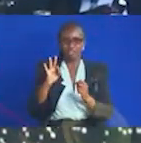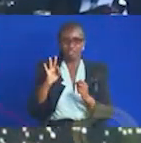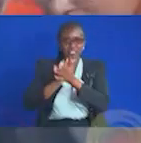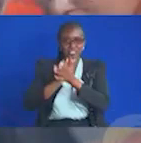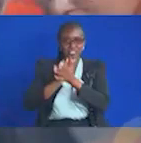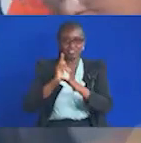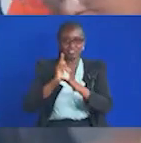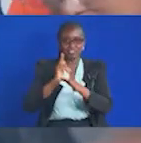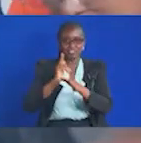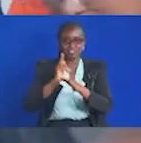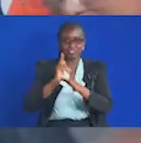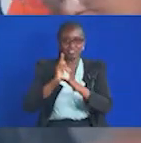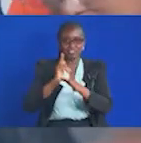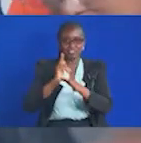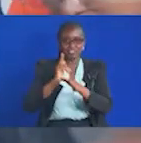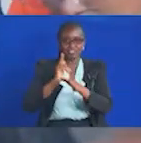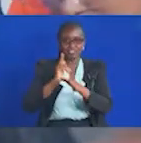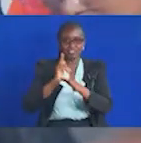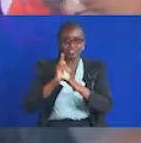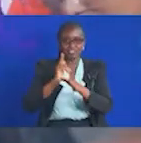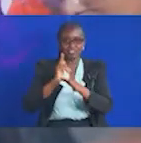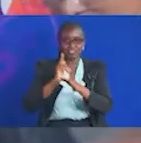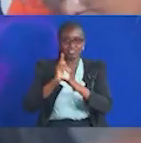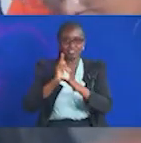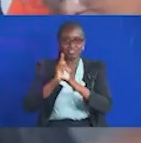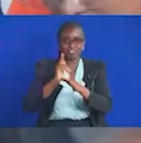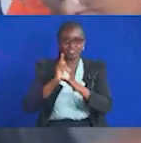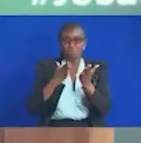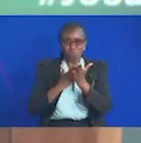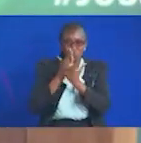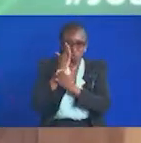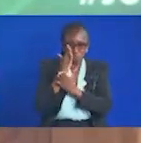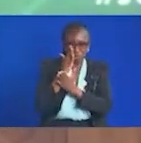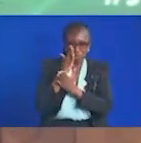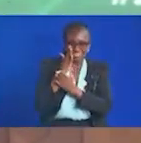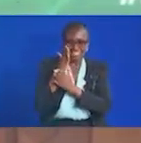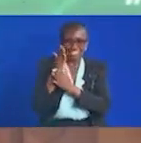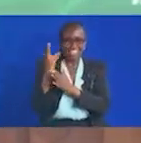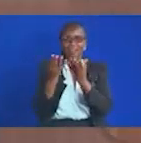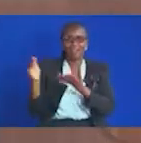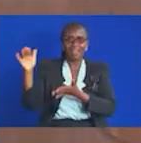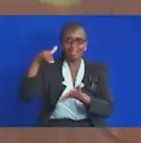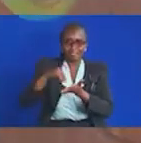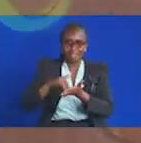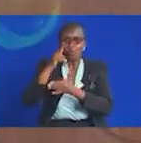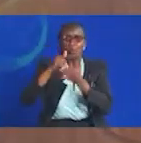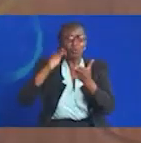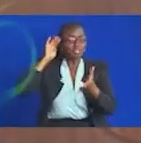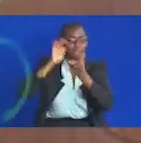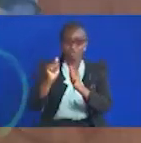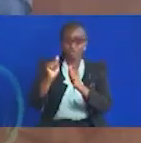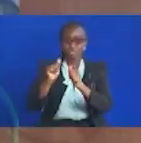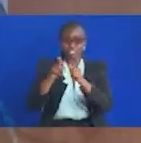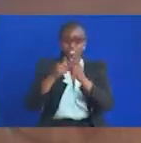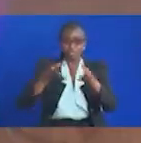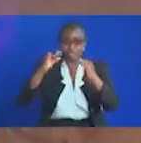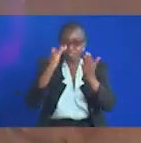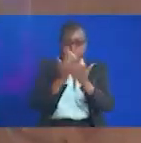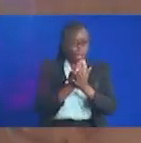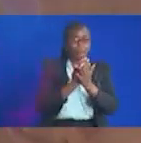conferences like this, God is helping us to, in love, conquer. A true believer should look